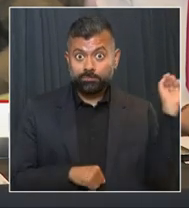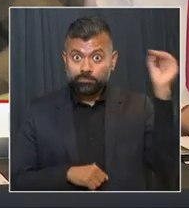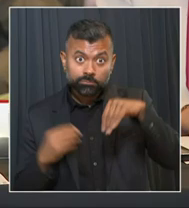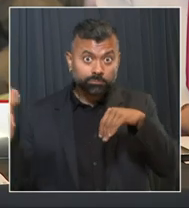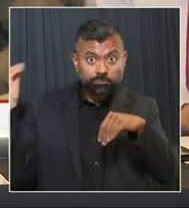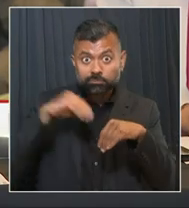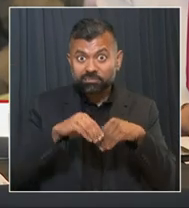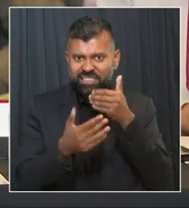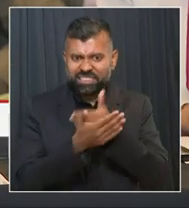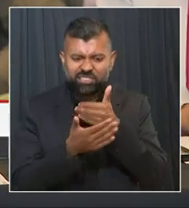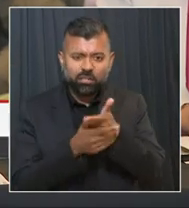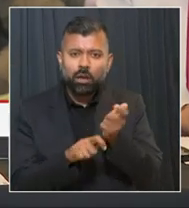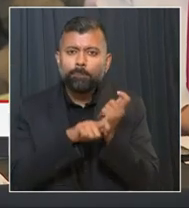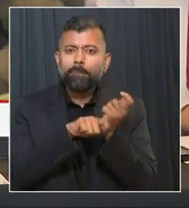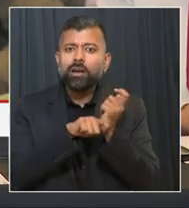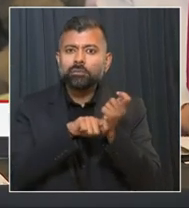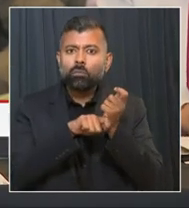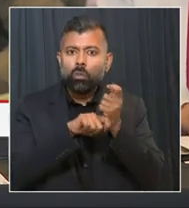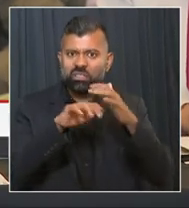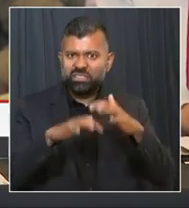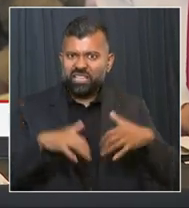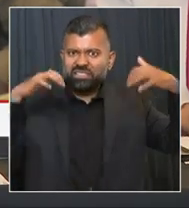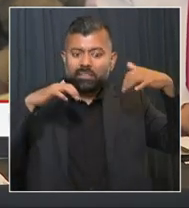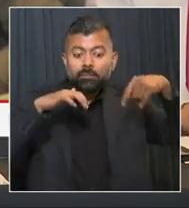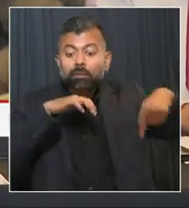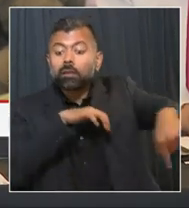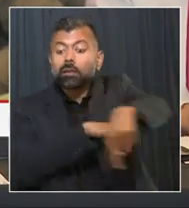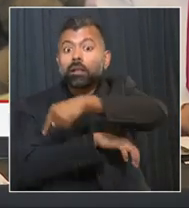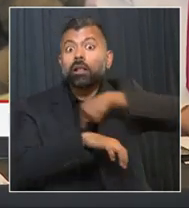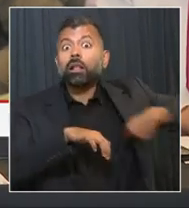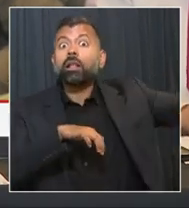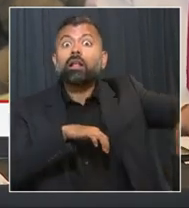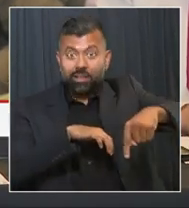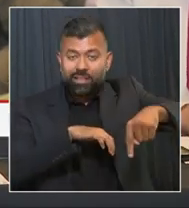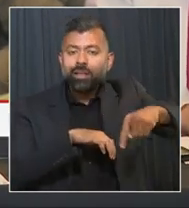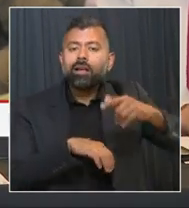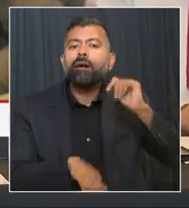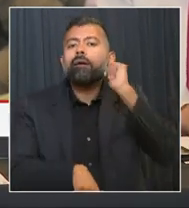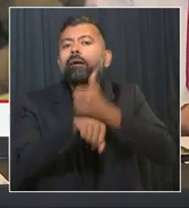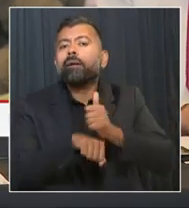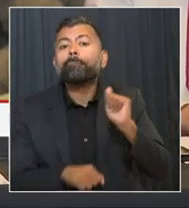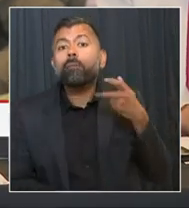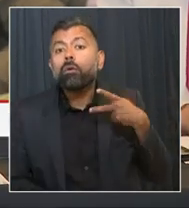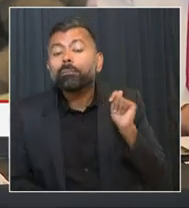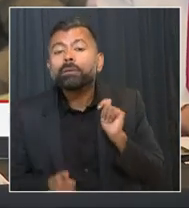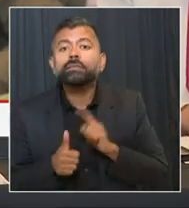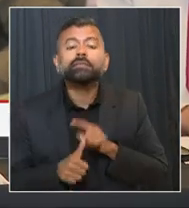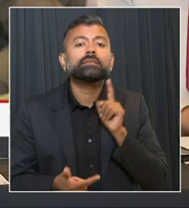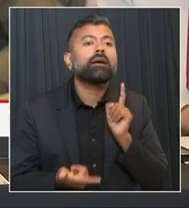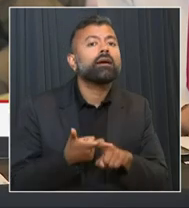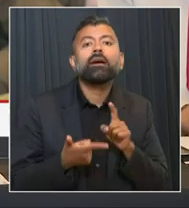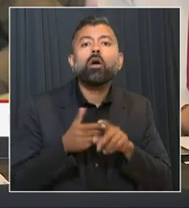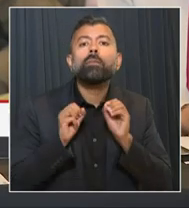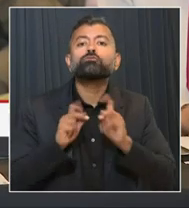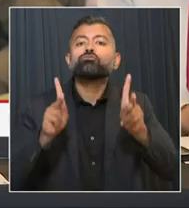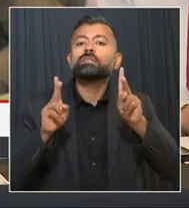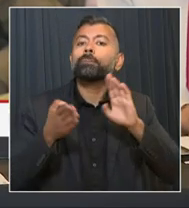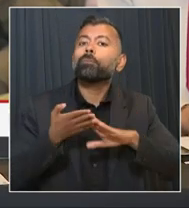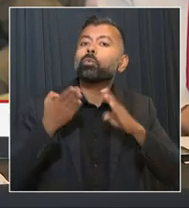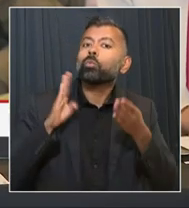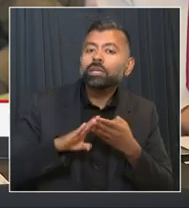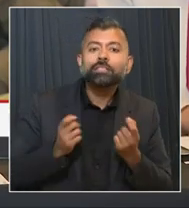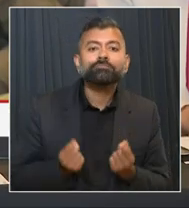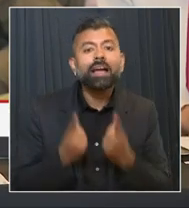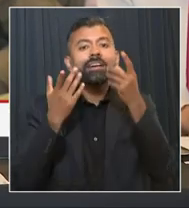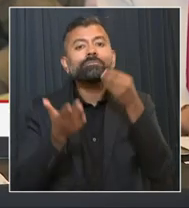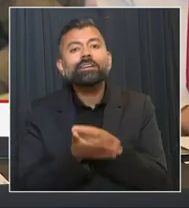makes that funding stream available for another sports investment. So if